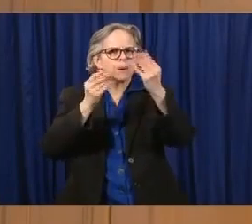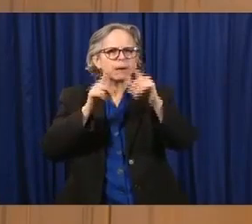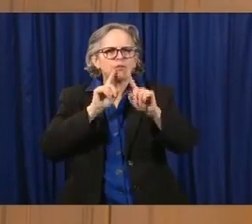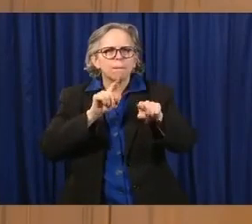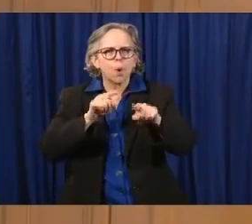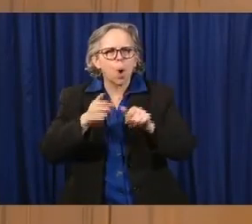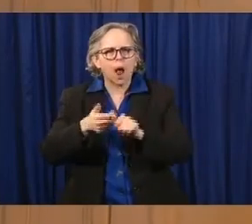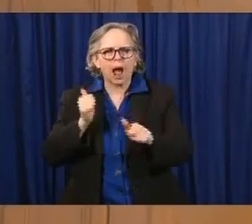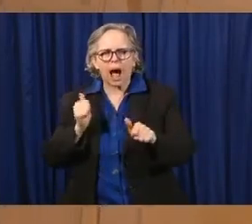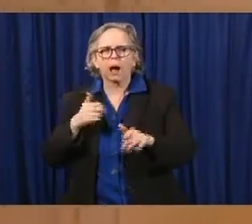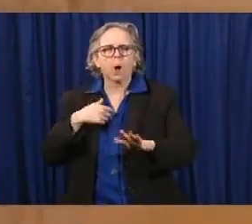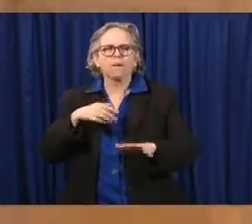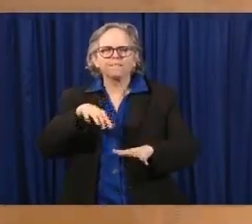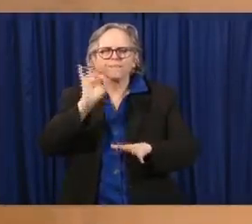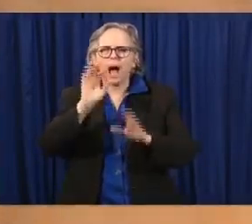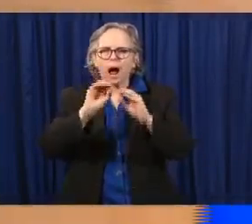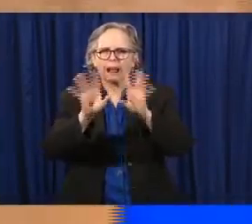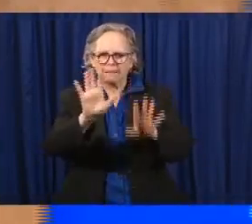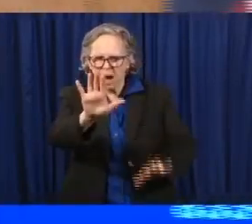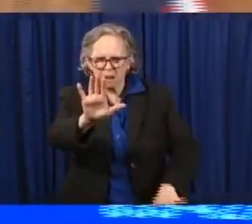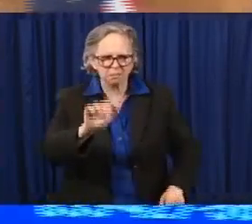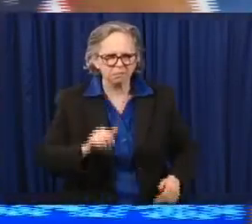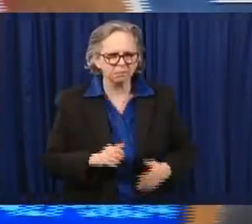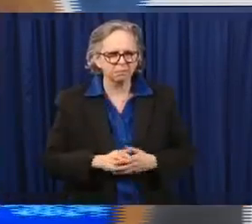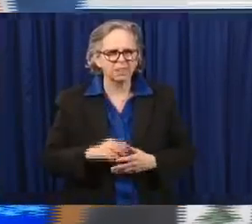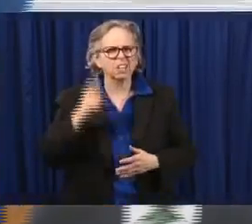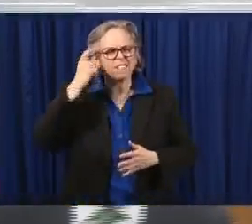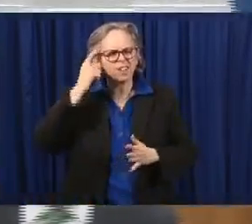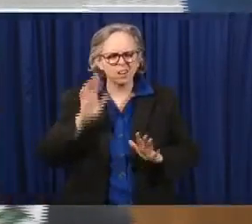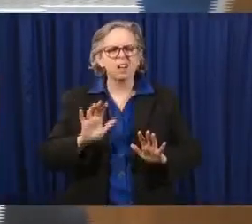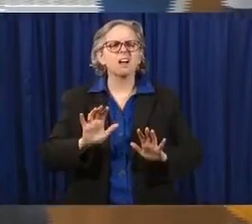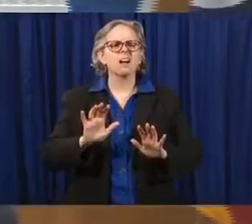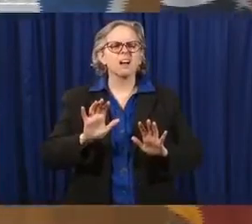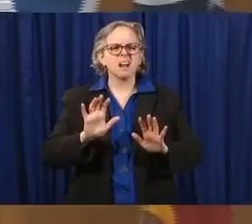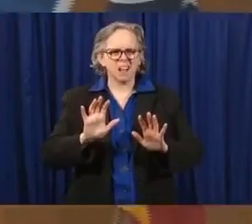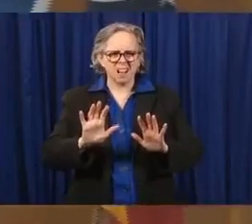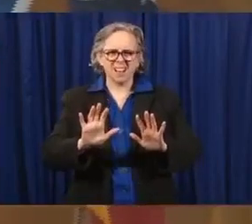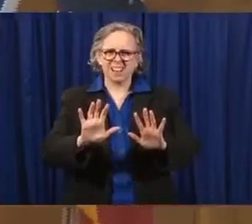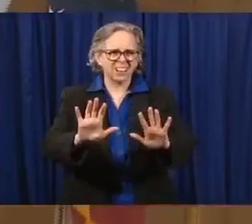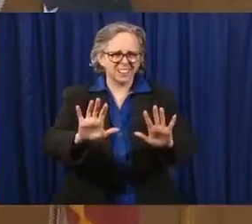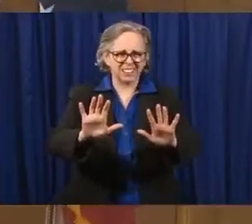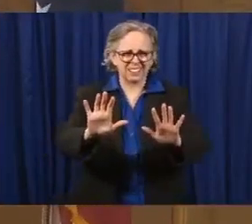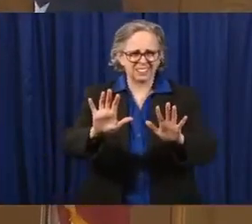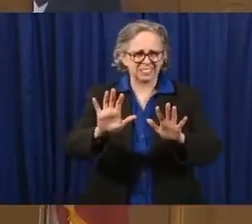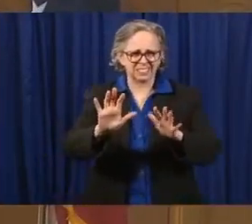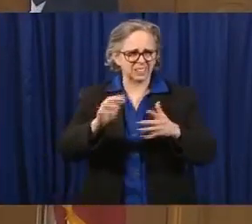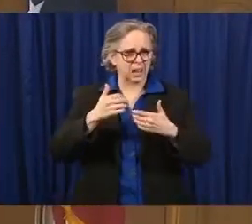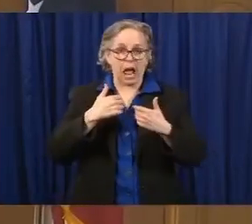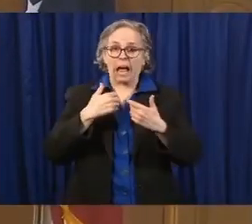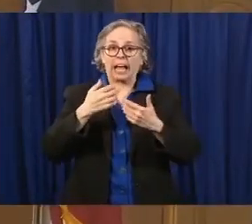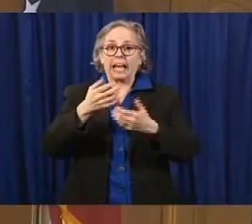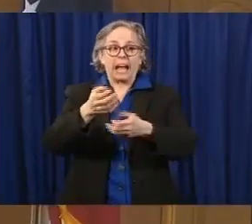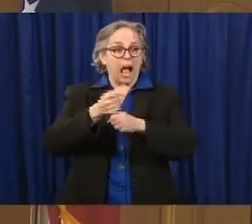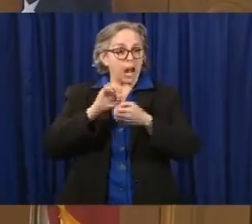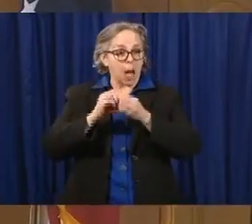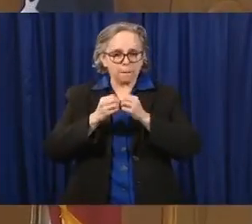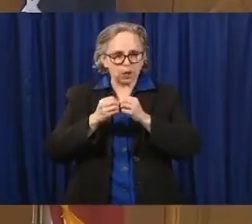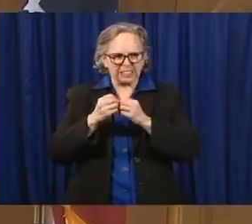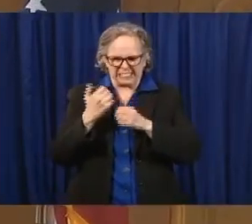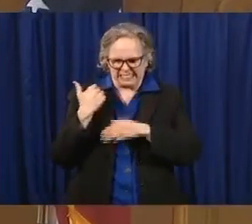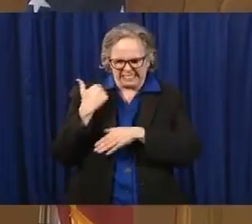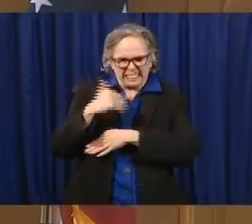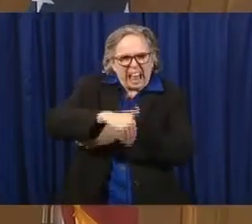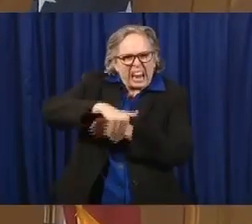I'll find out, Look, Jackie. I will tell you, I get numbers. We get numbers late at night when I get